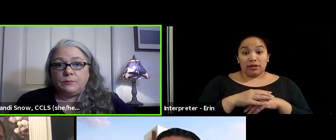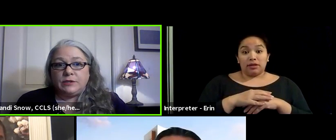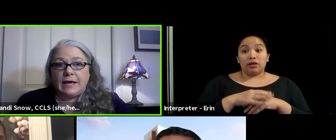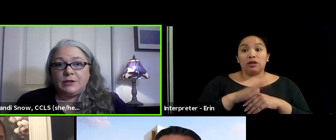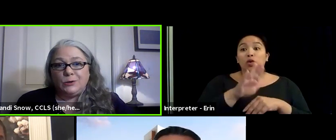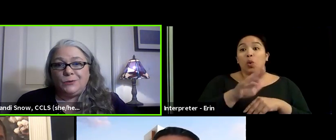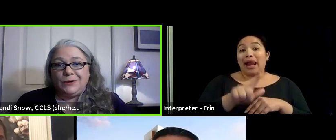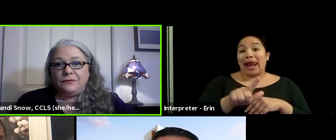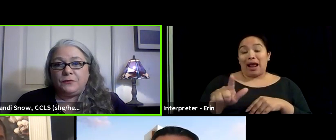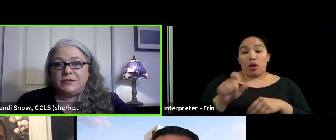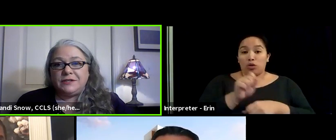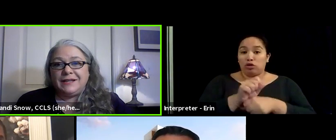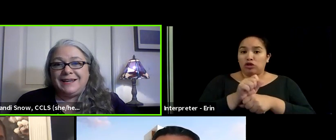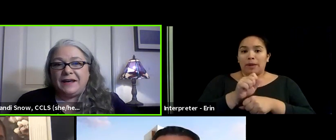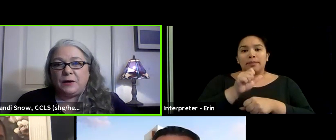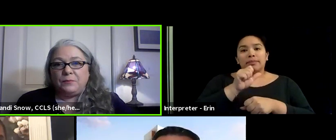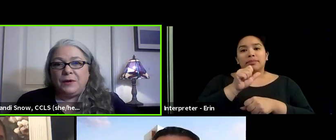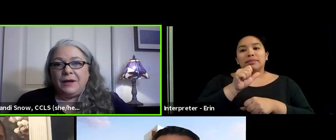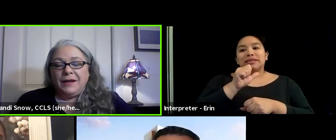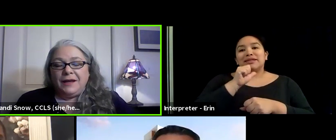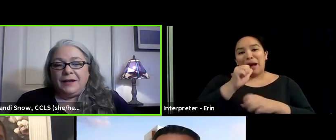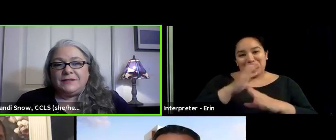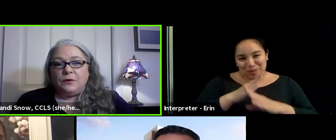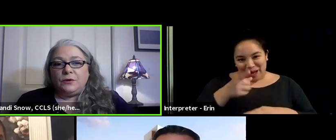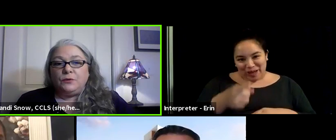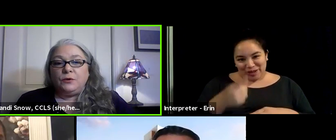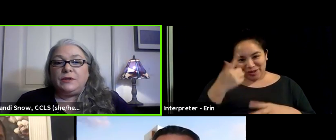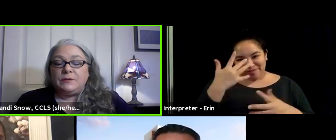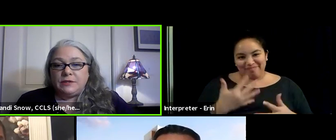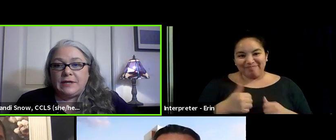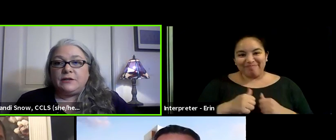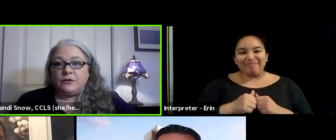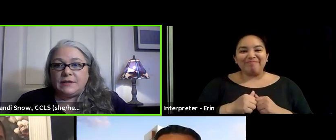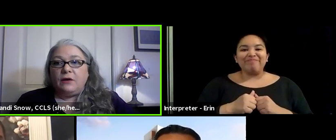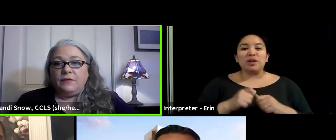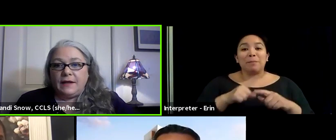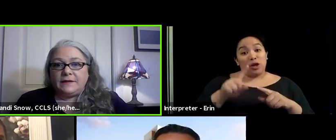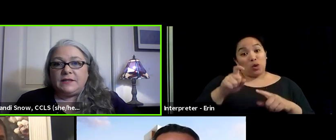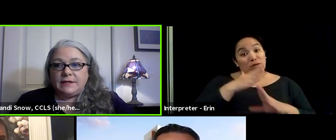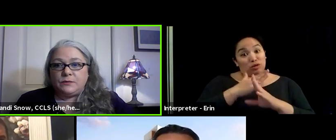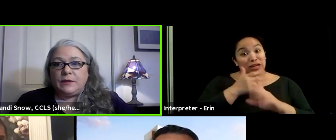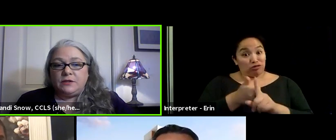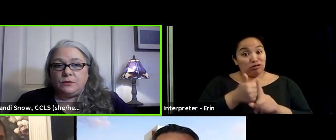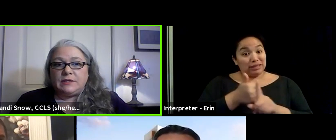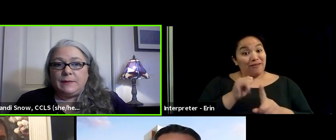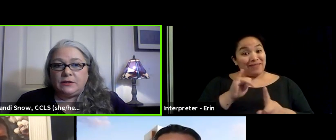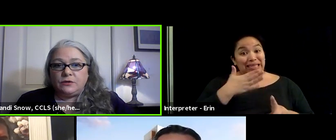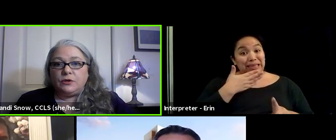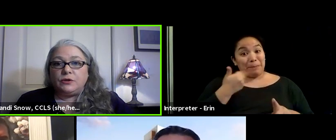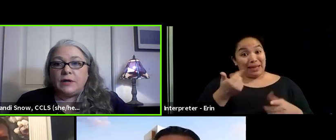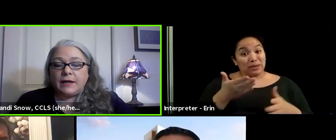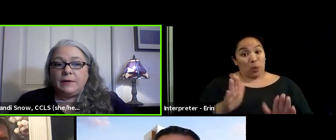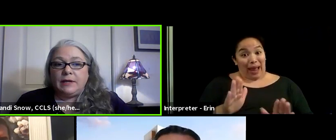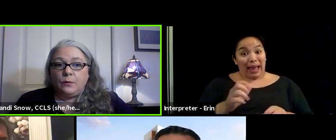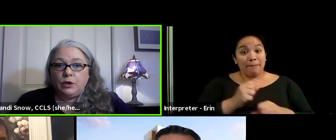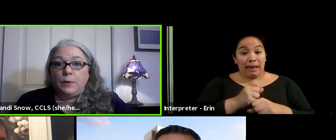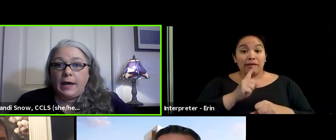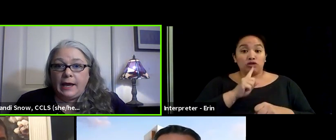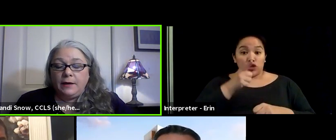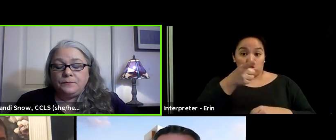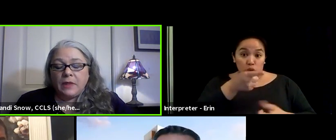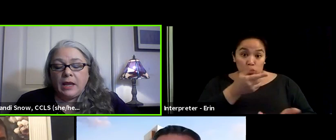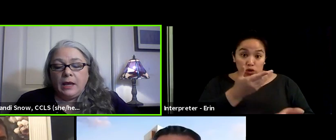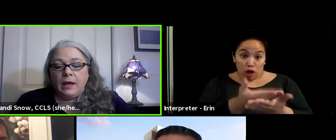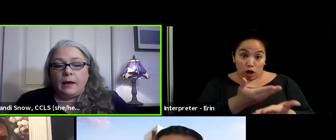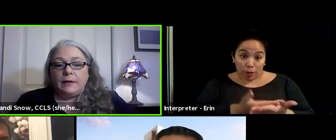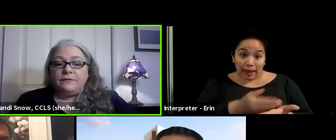is not to protect you, unfortunately. So you need to protect yourself, and that's the best way to do it, is make sure you're documenting when you